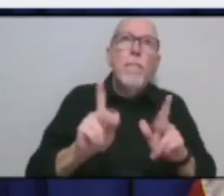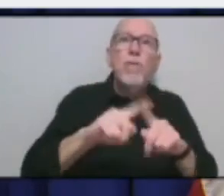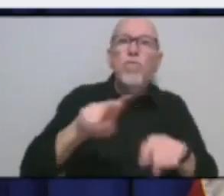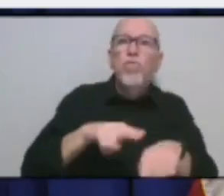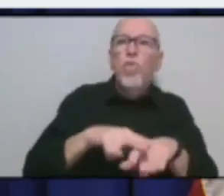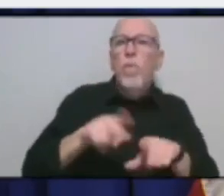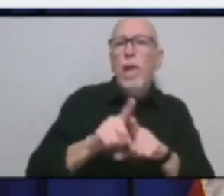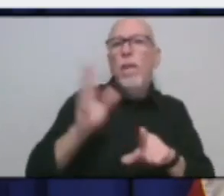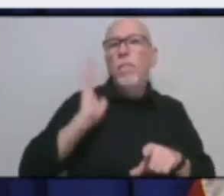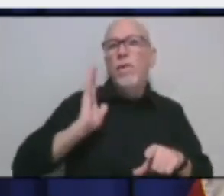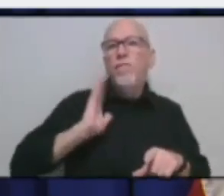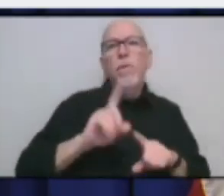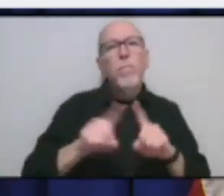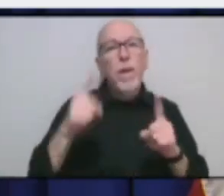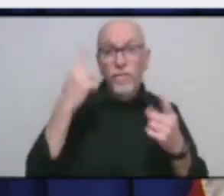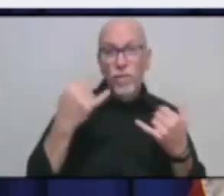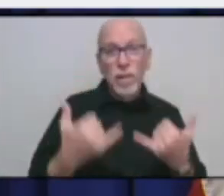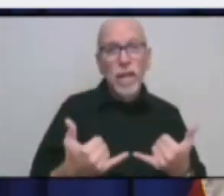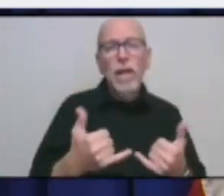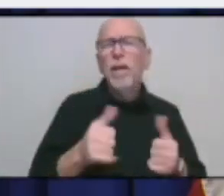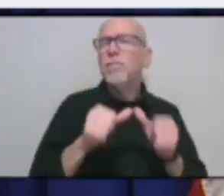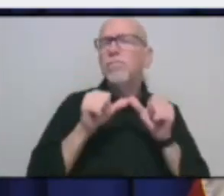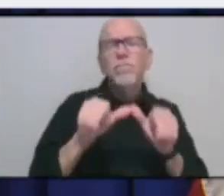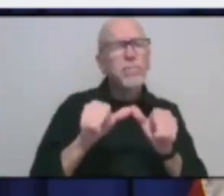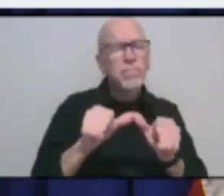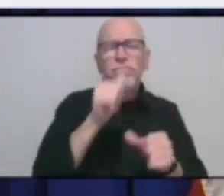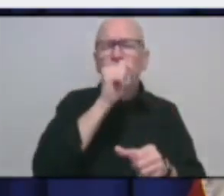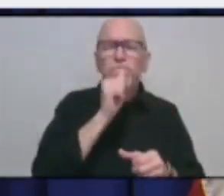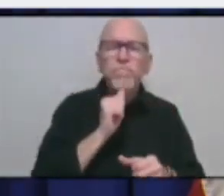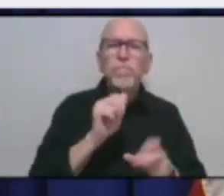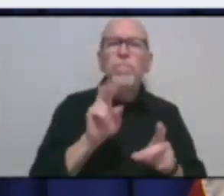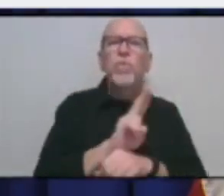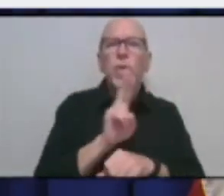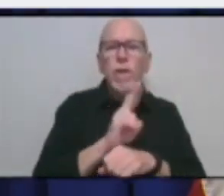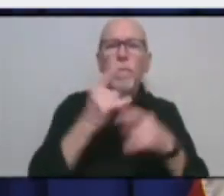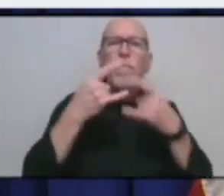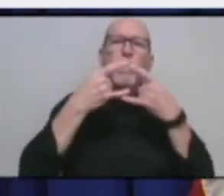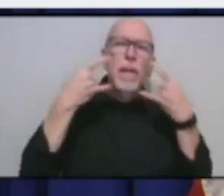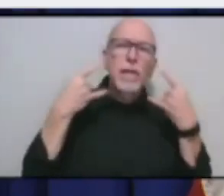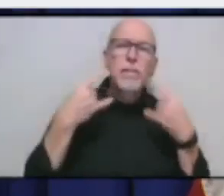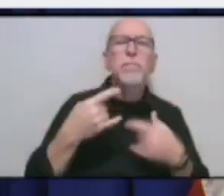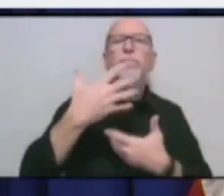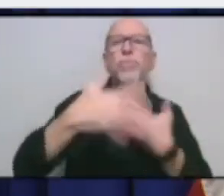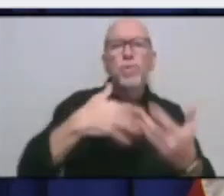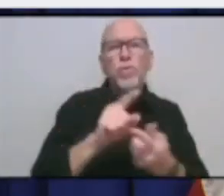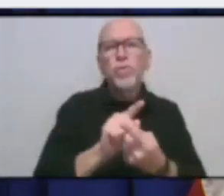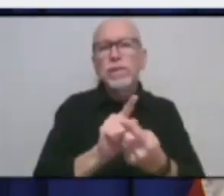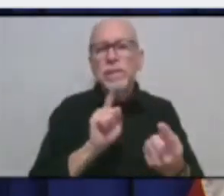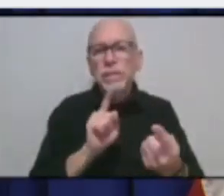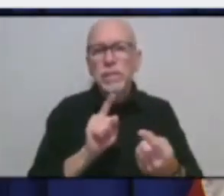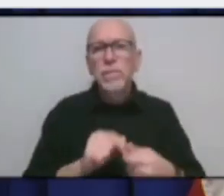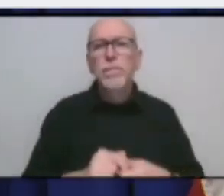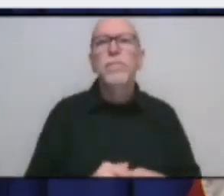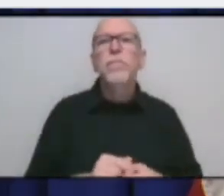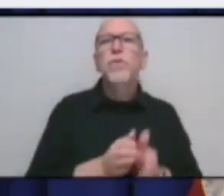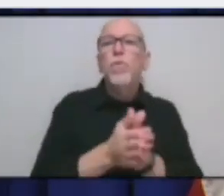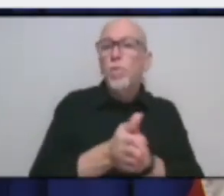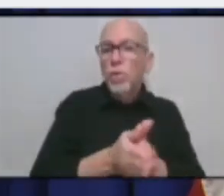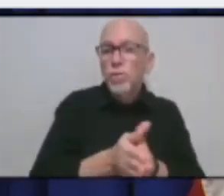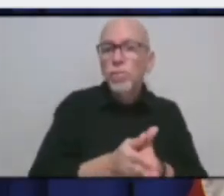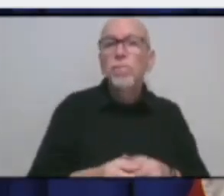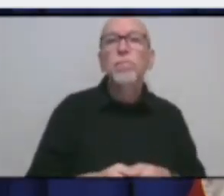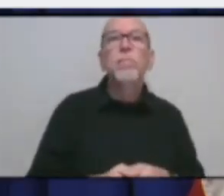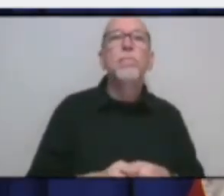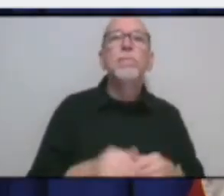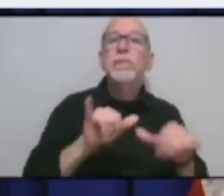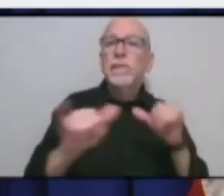meantime, please stay the course. Continue wearing your masks, practicing social distancing, washing your hands, staying